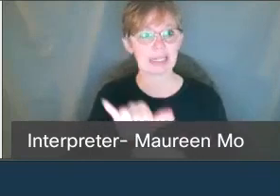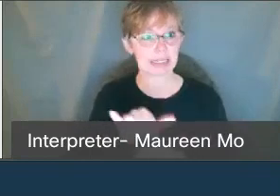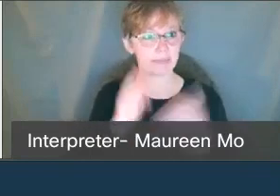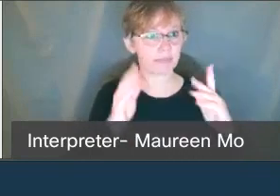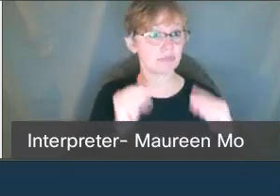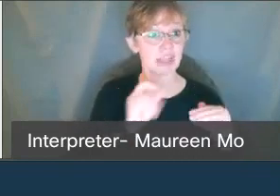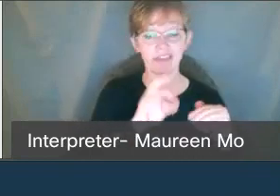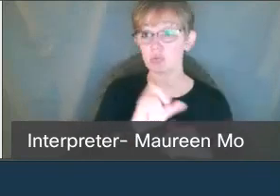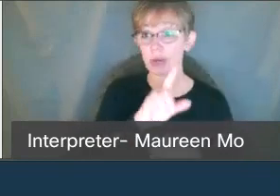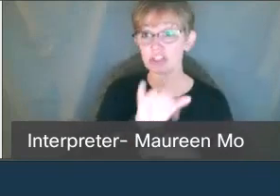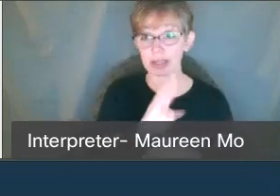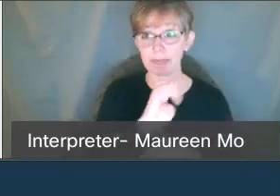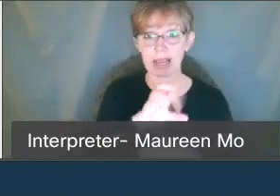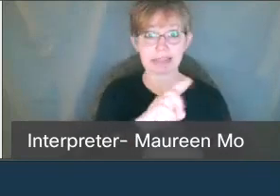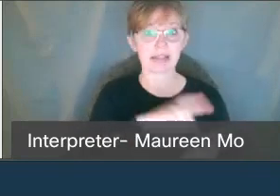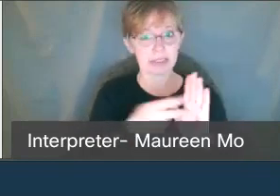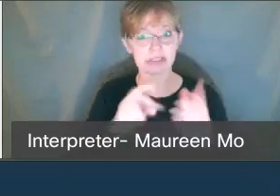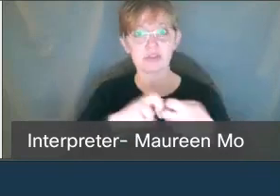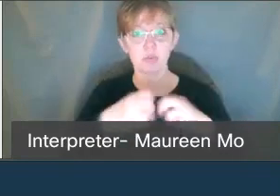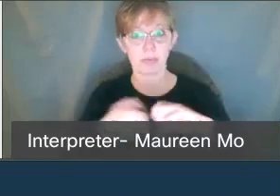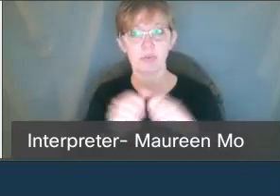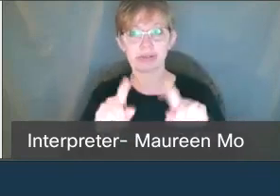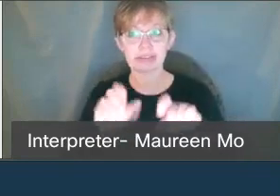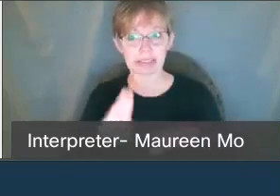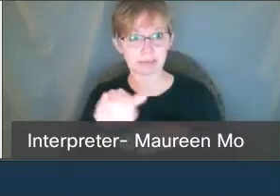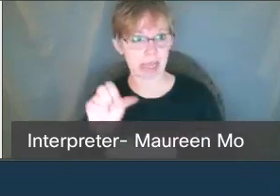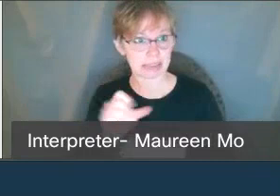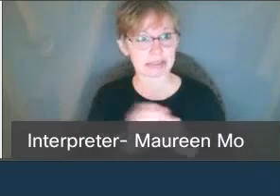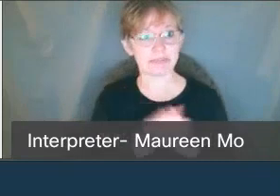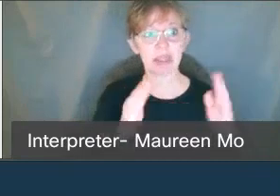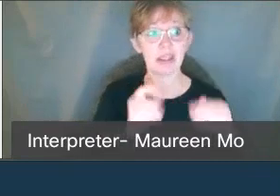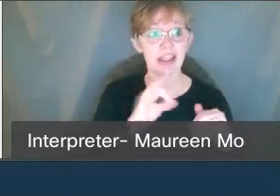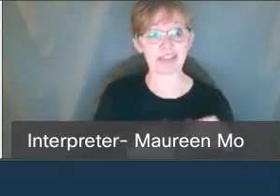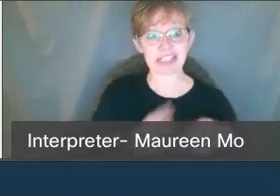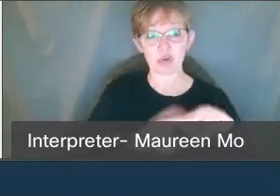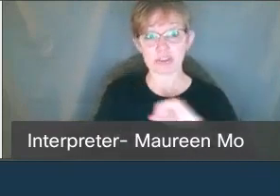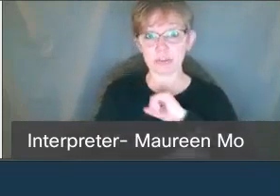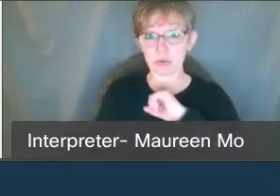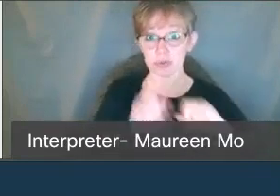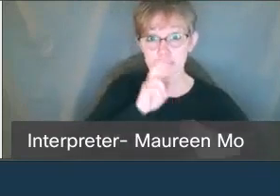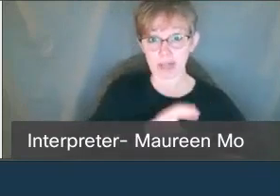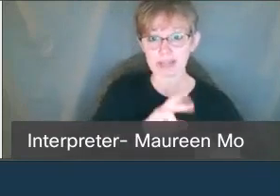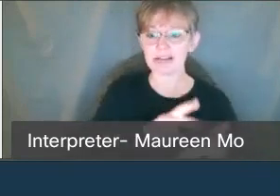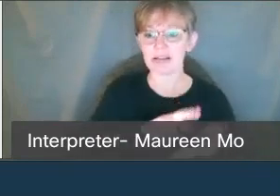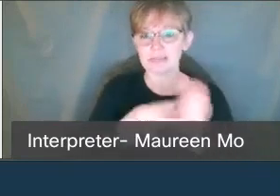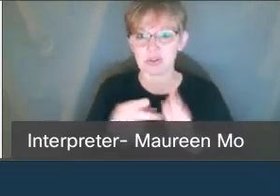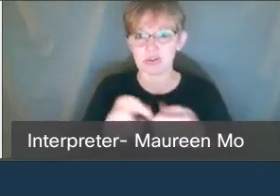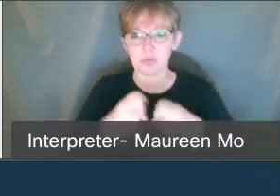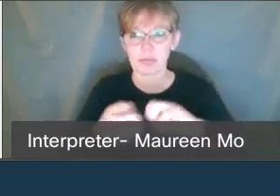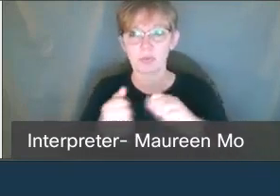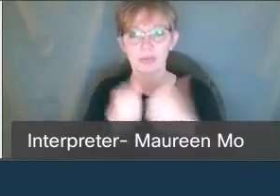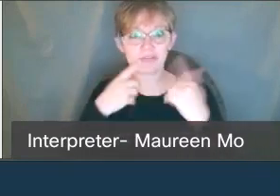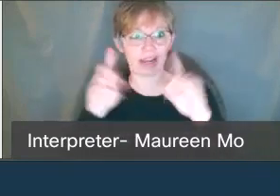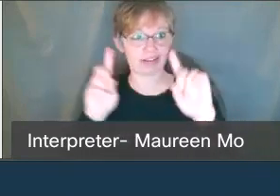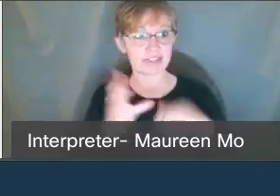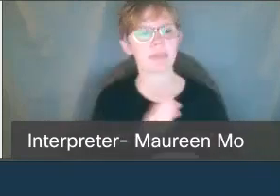bias. If they're increasing punitive responses, that's a question of effectiveness. And if they're exacerbating racial disparities, that's a